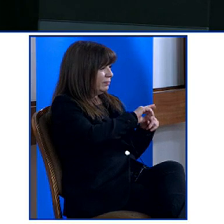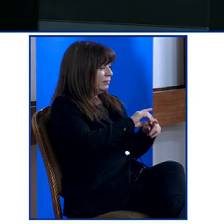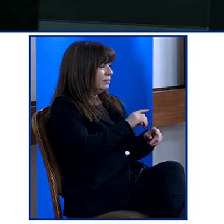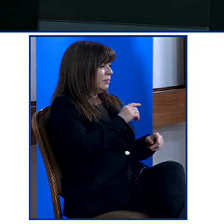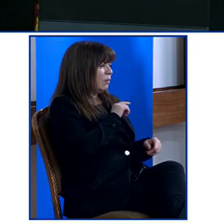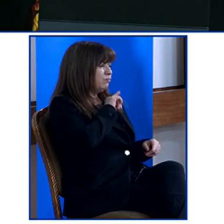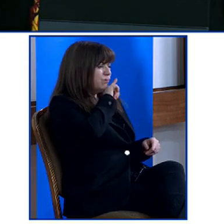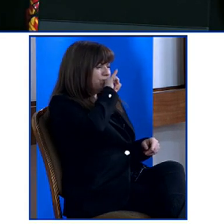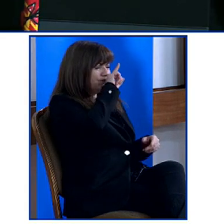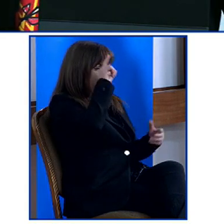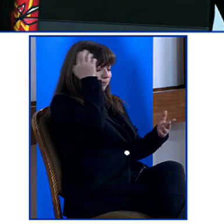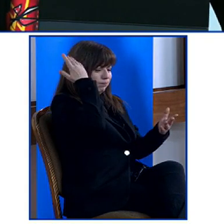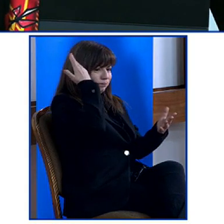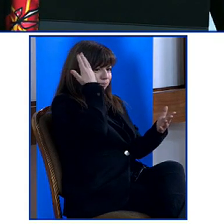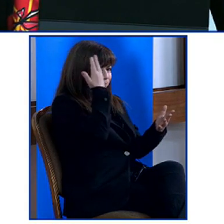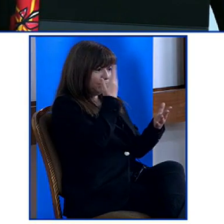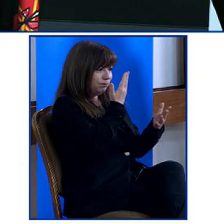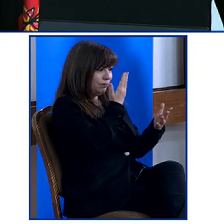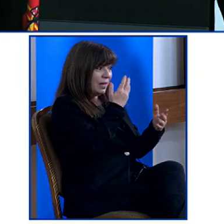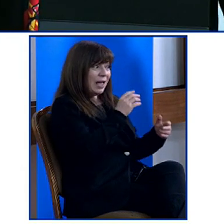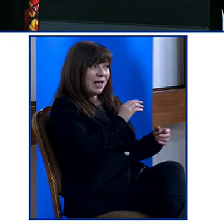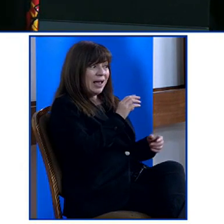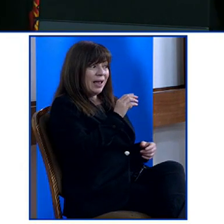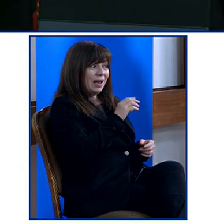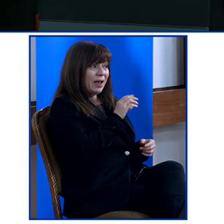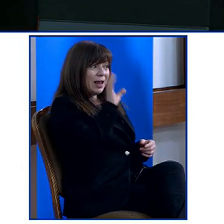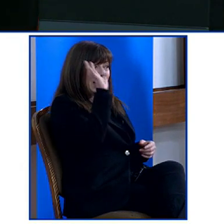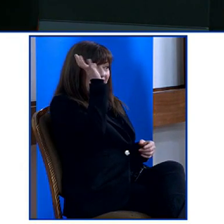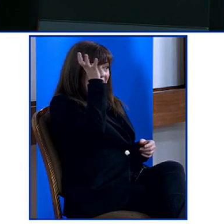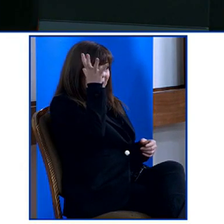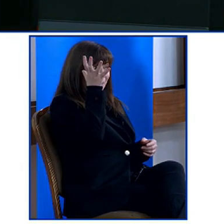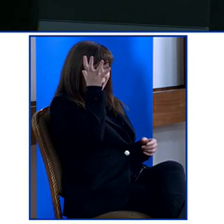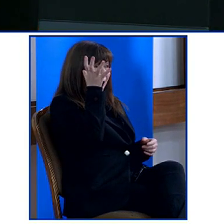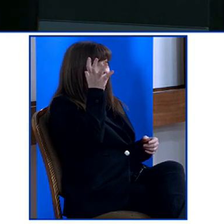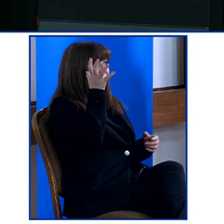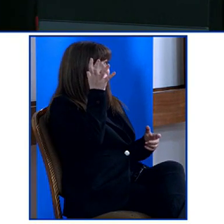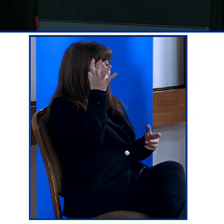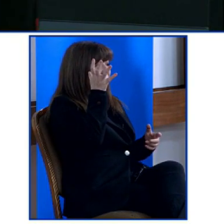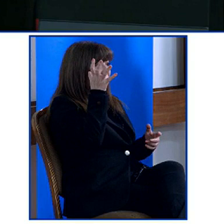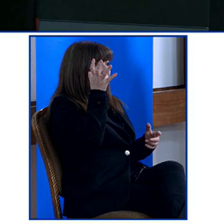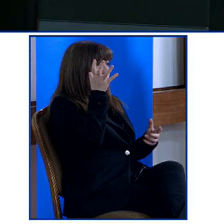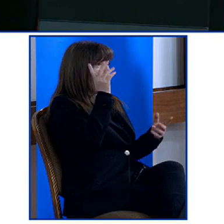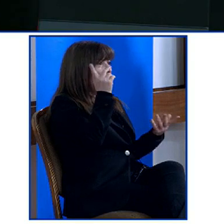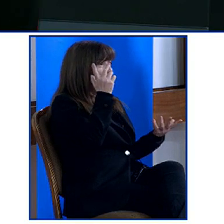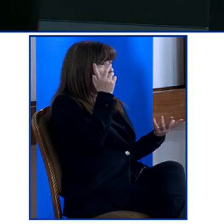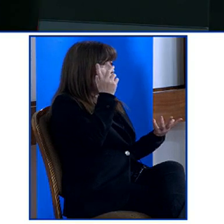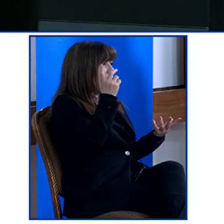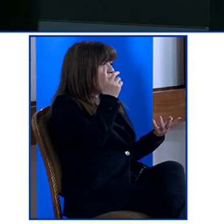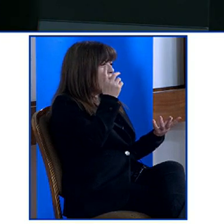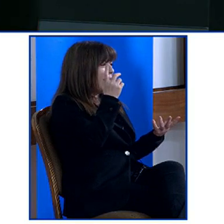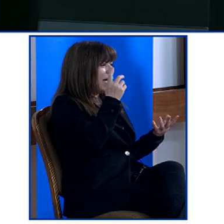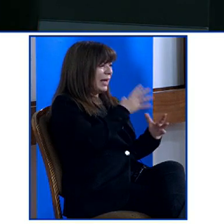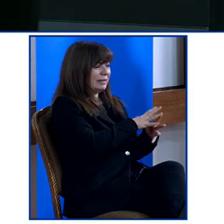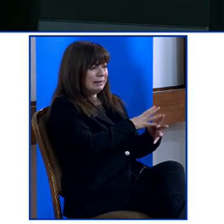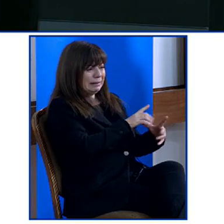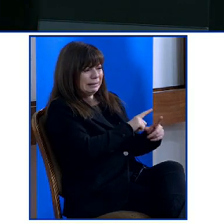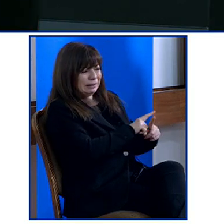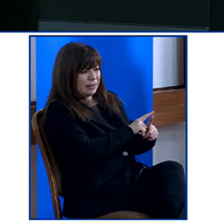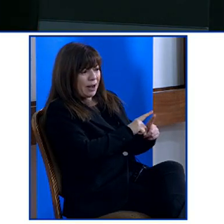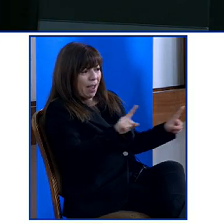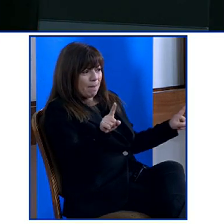extreme weather, wildfires, flooding, storms can also disrupt the infrastructure that we use to deliver